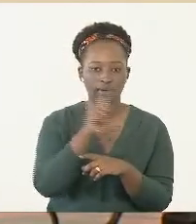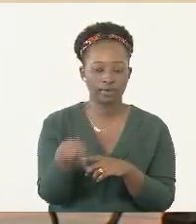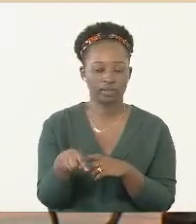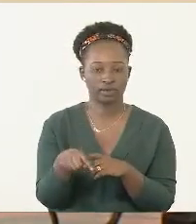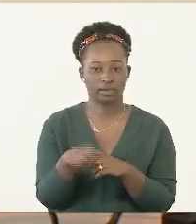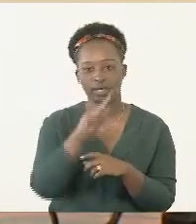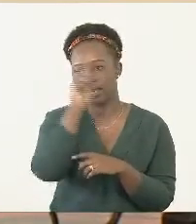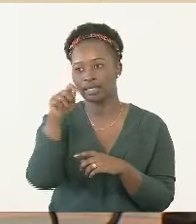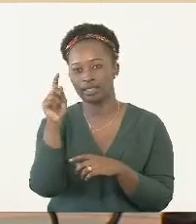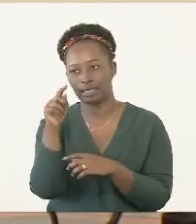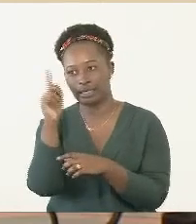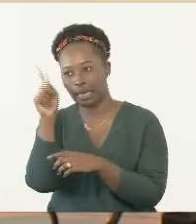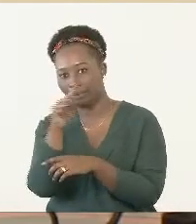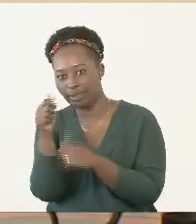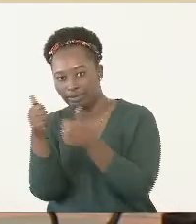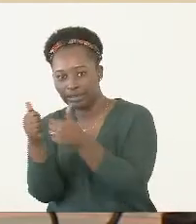are they good?